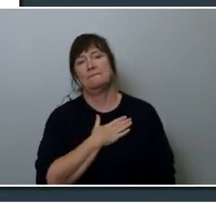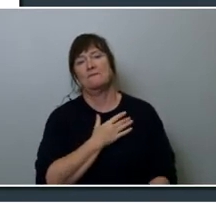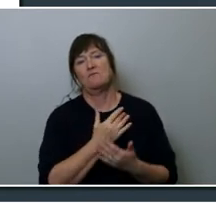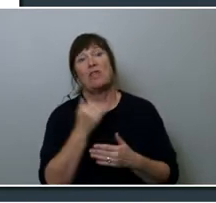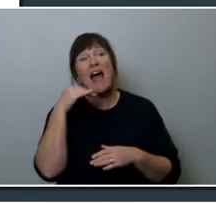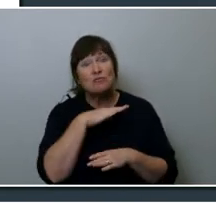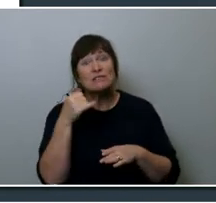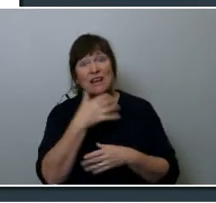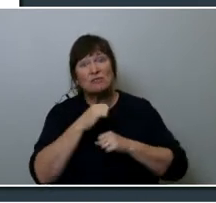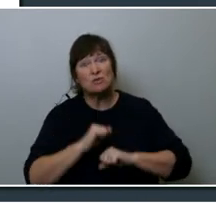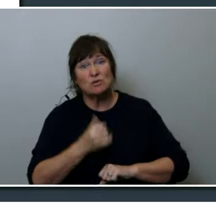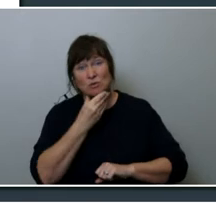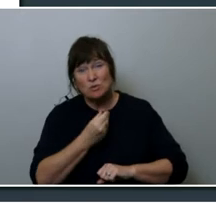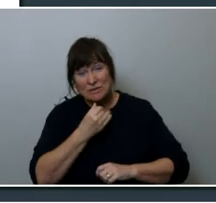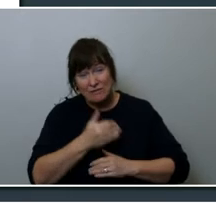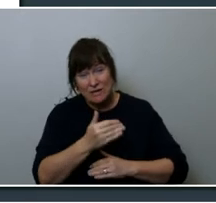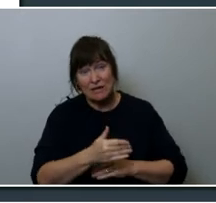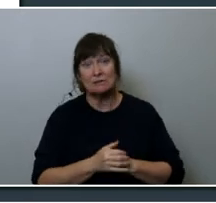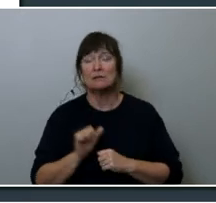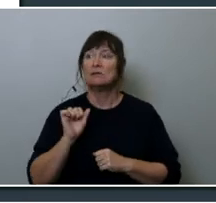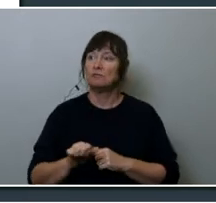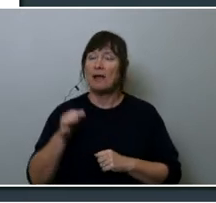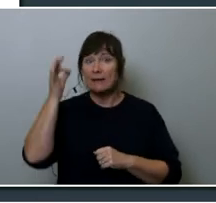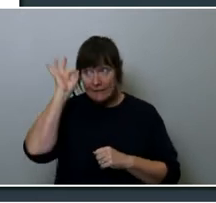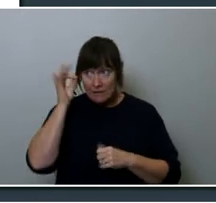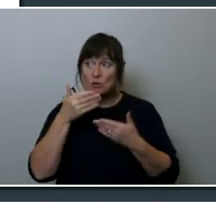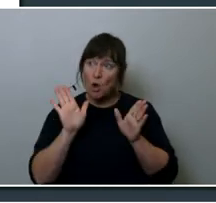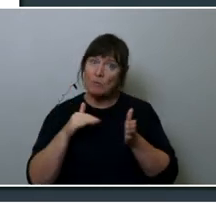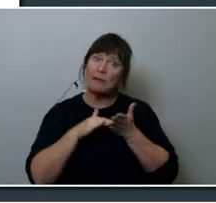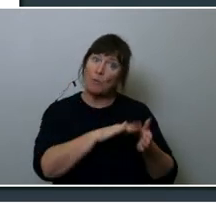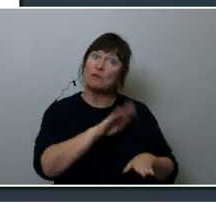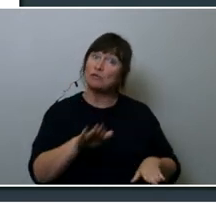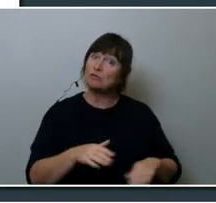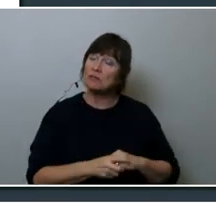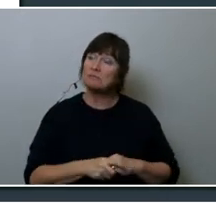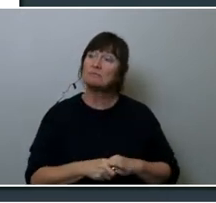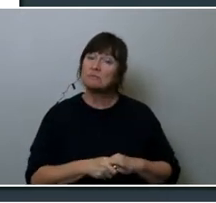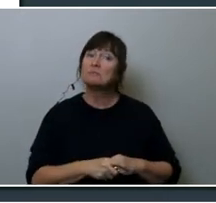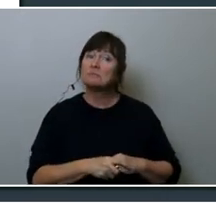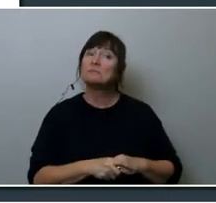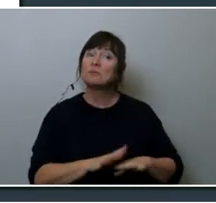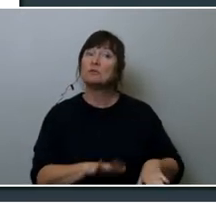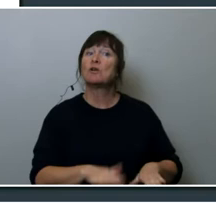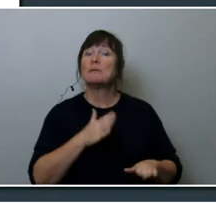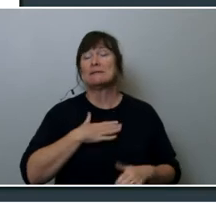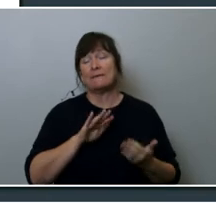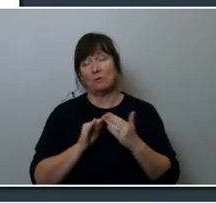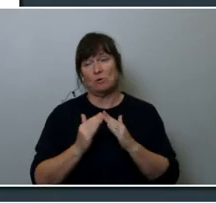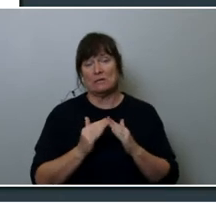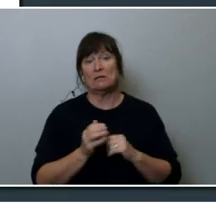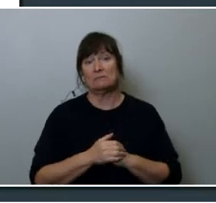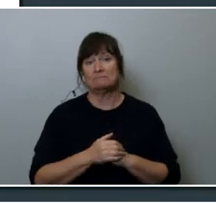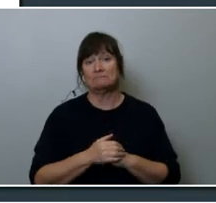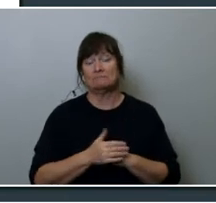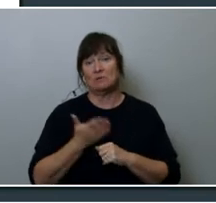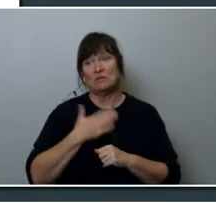daily. Yeah, as a council, we know you guys are open to helping children and grow up in this safe community, and we'd just like to